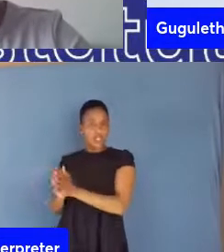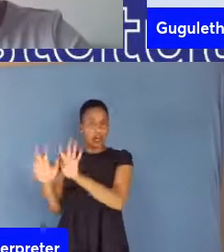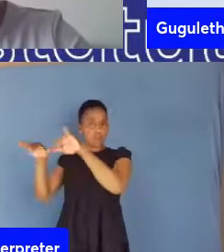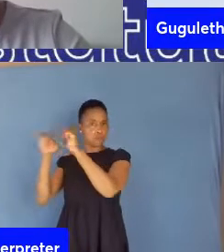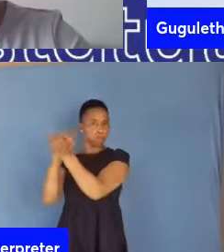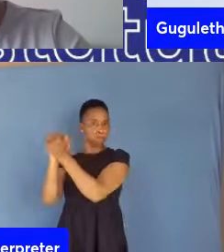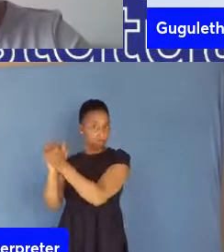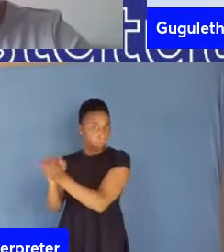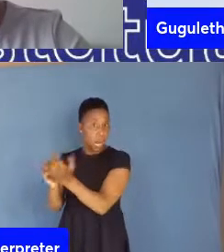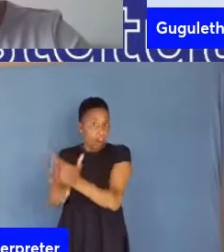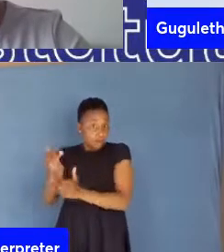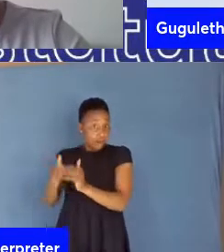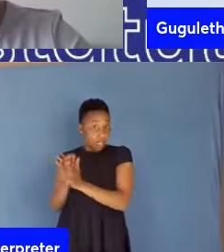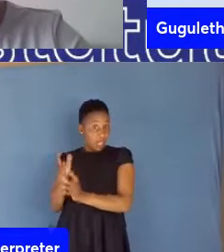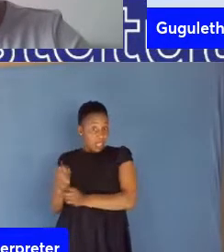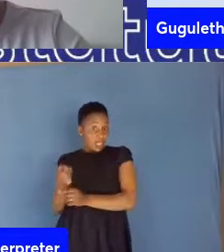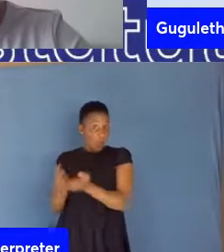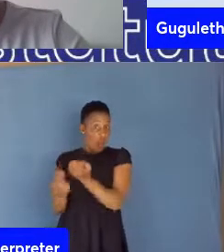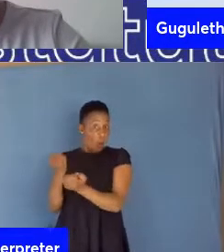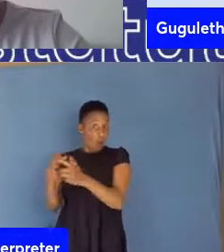stance?